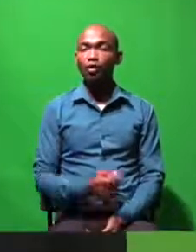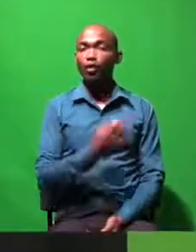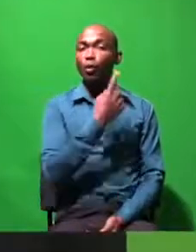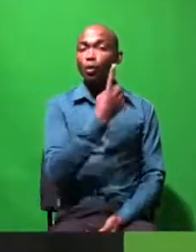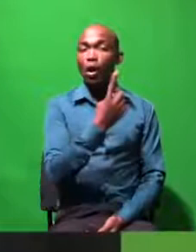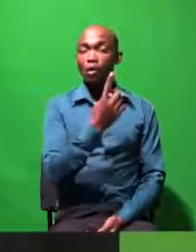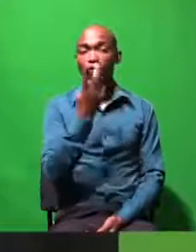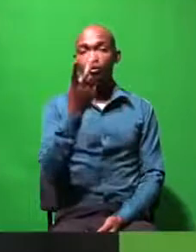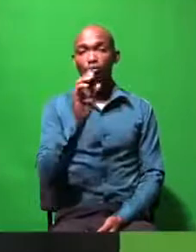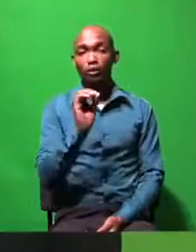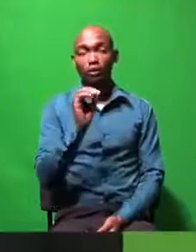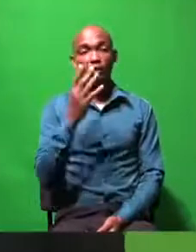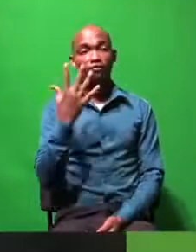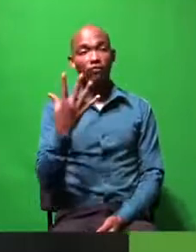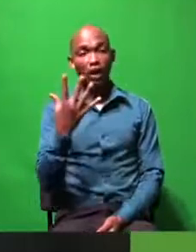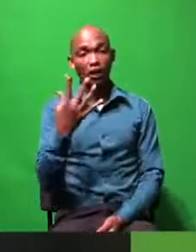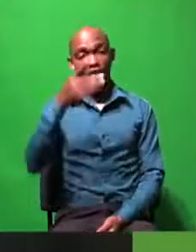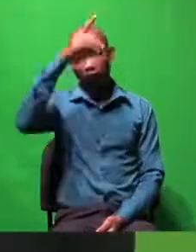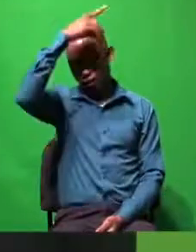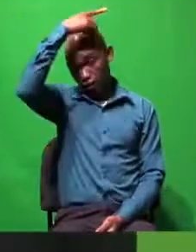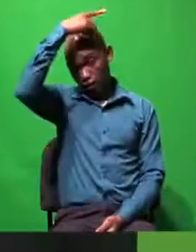125 degrees,